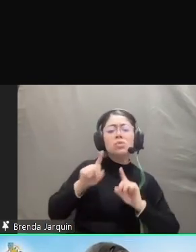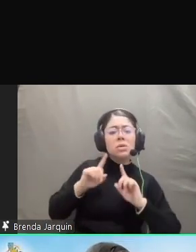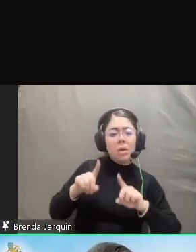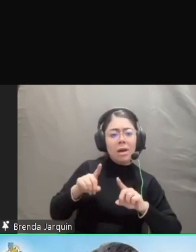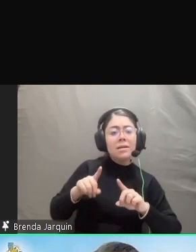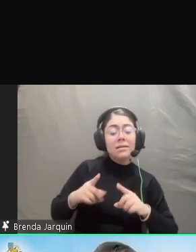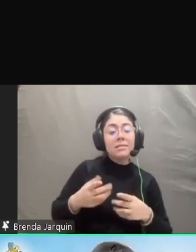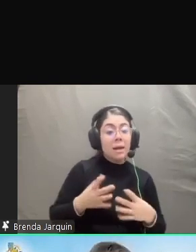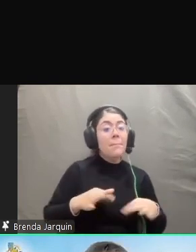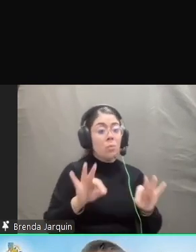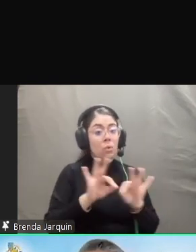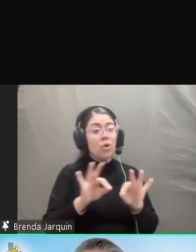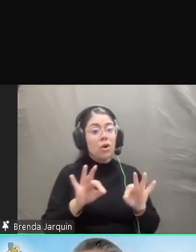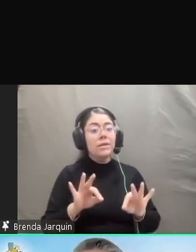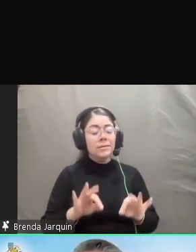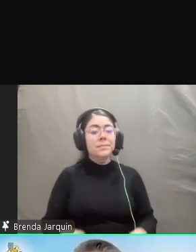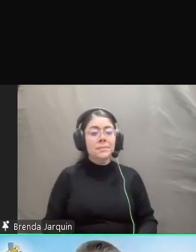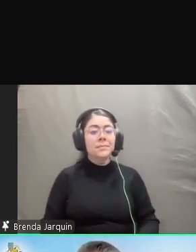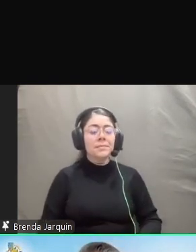Next slide, Heather.